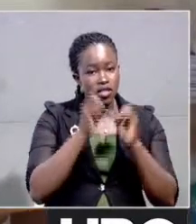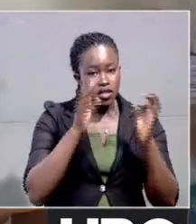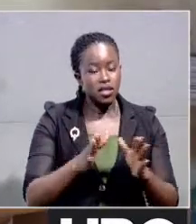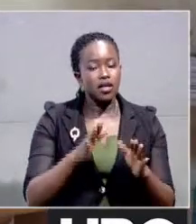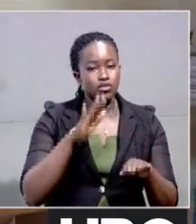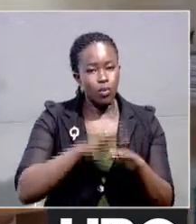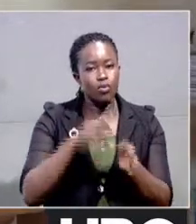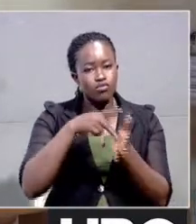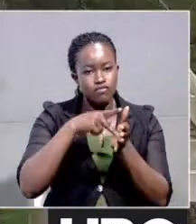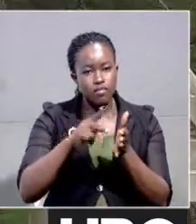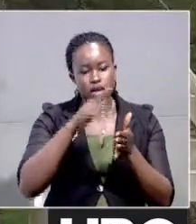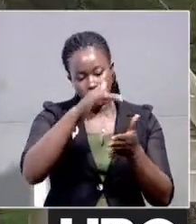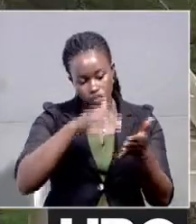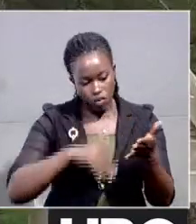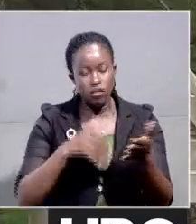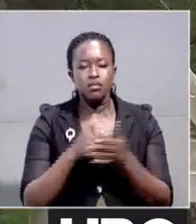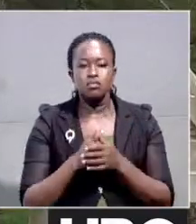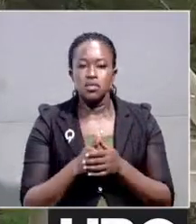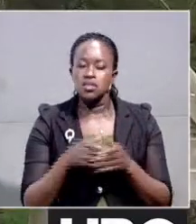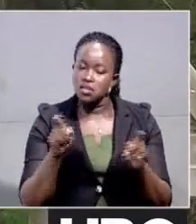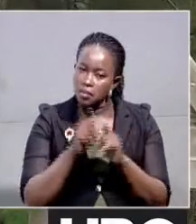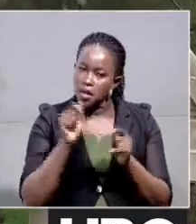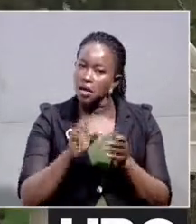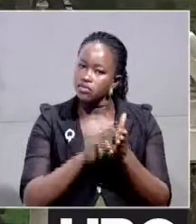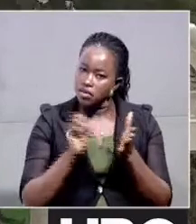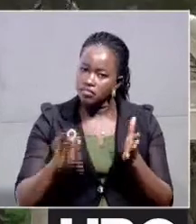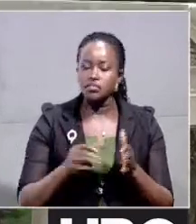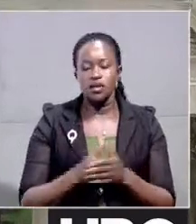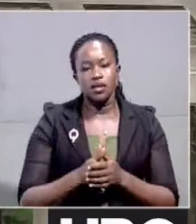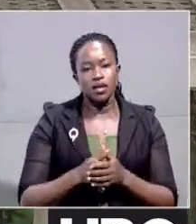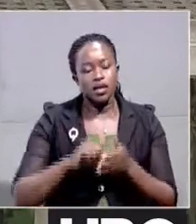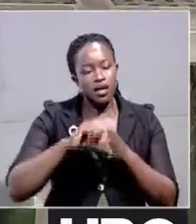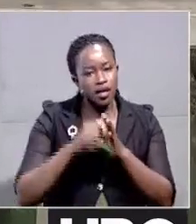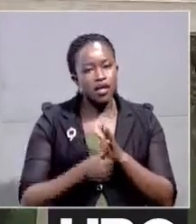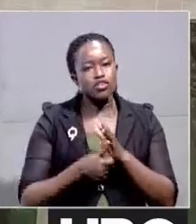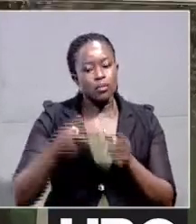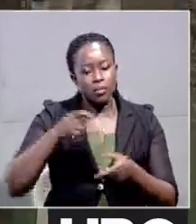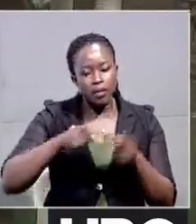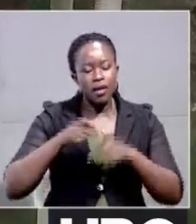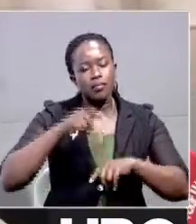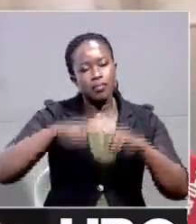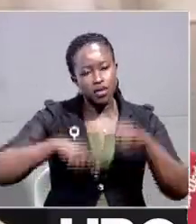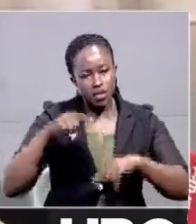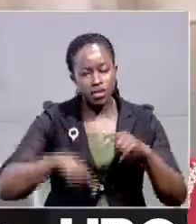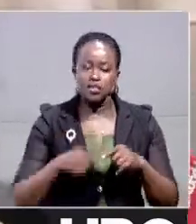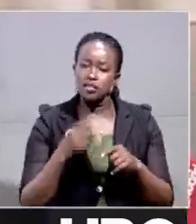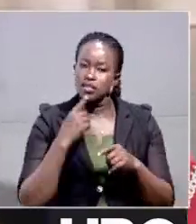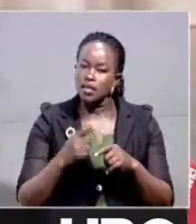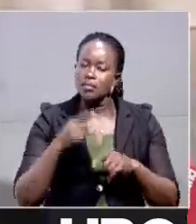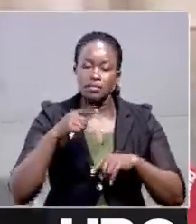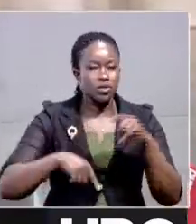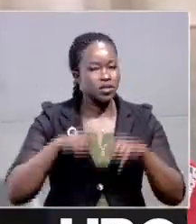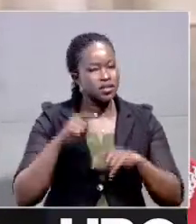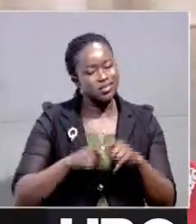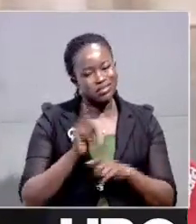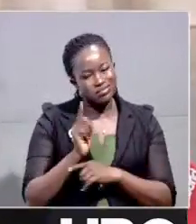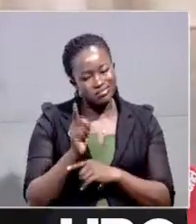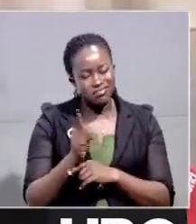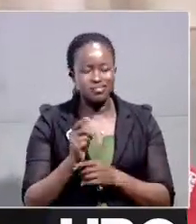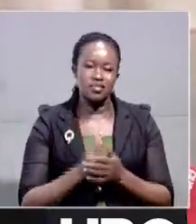can delete them from payroll. Politicizing of the matter and empty promises by the politicians is also criticized.